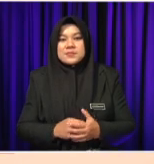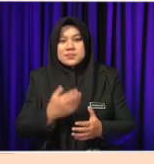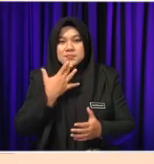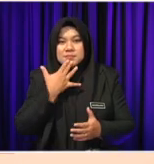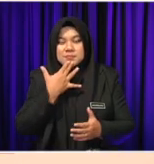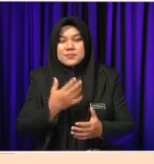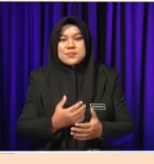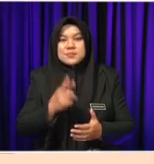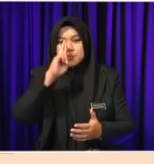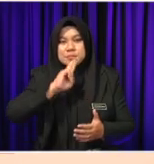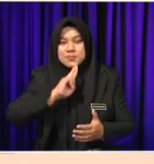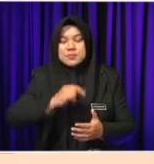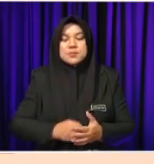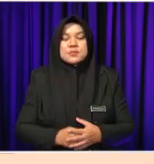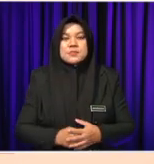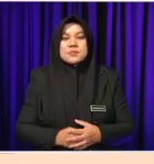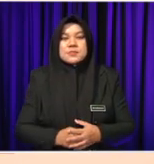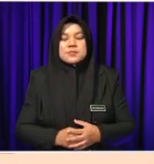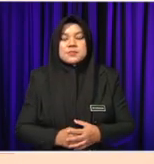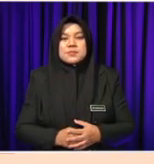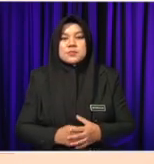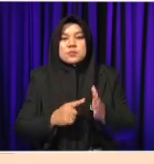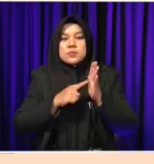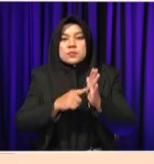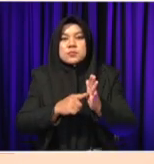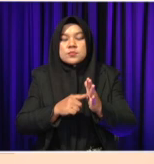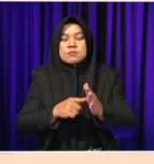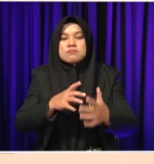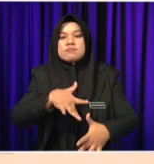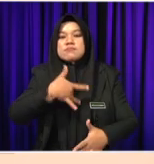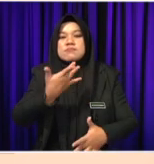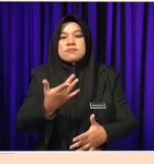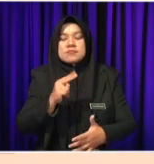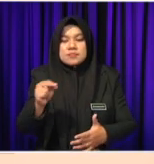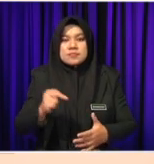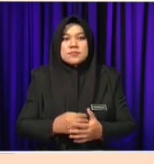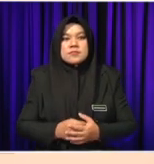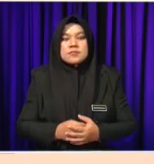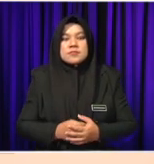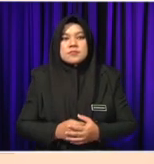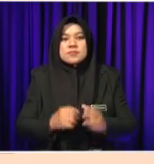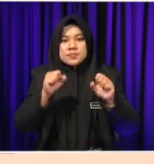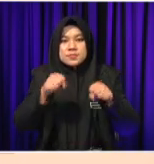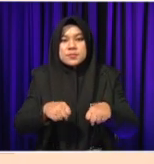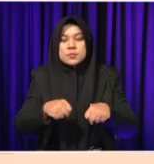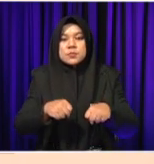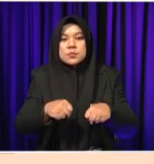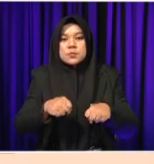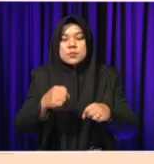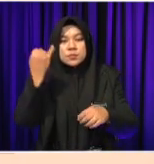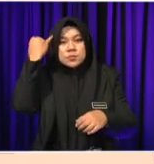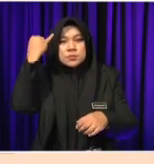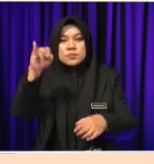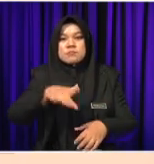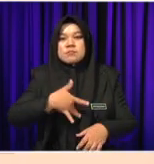stops that red color. So what does red color represent? Emotions and feelings. Anyone can actually capture the idea of